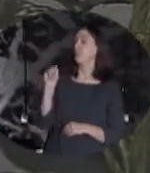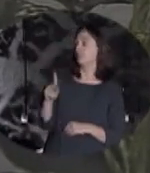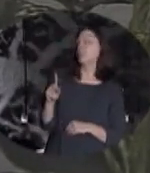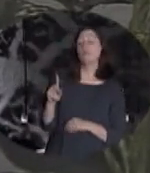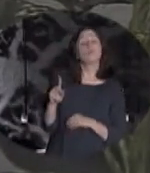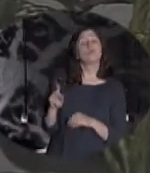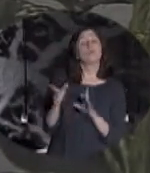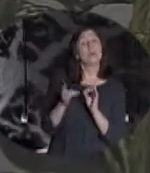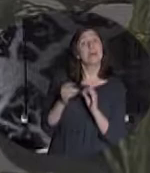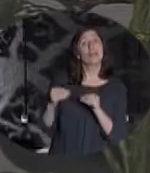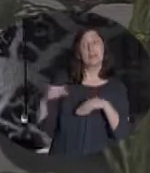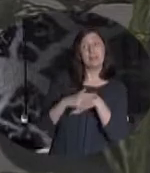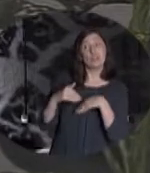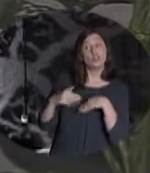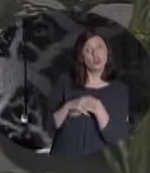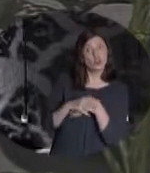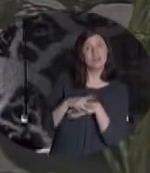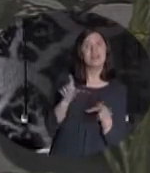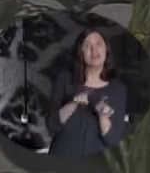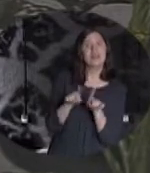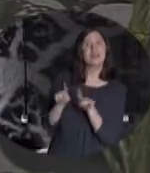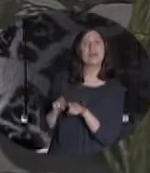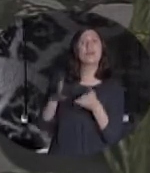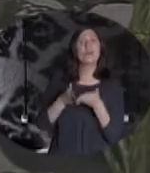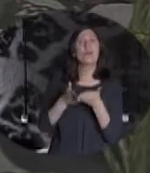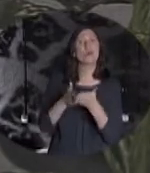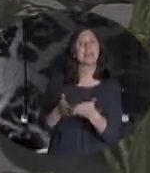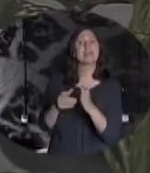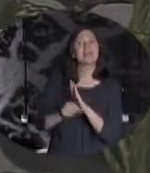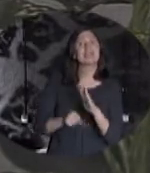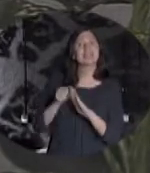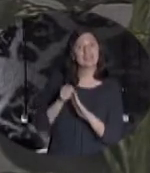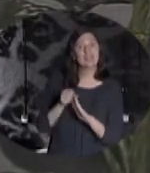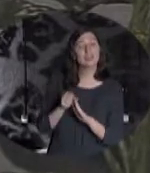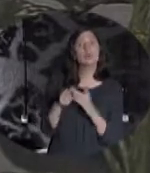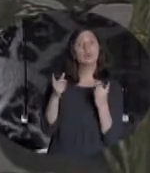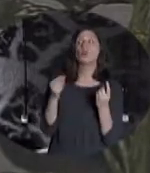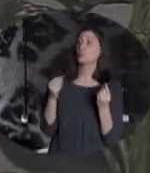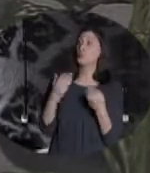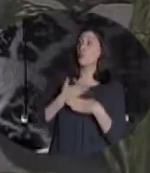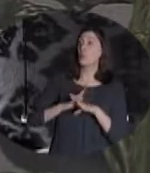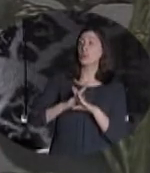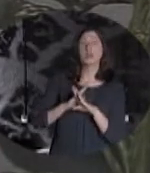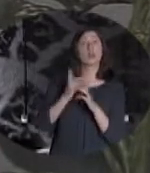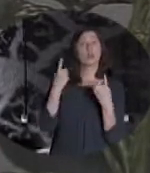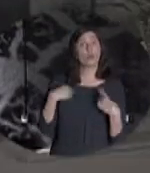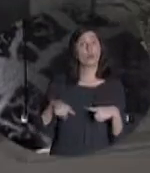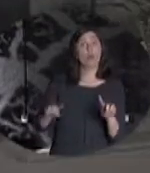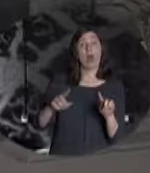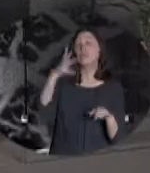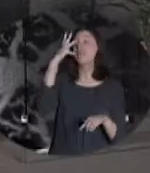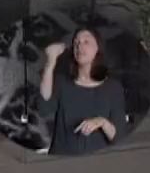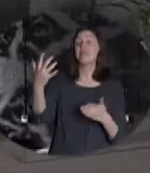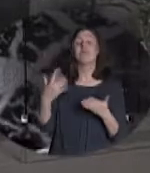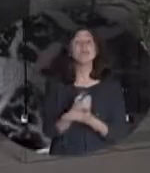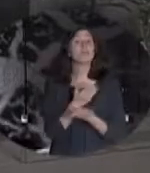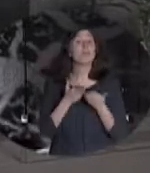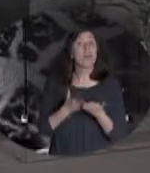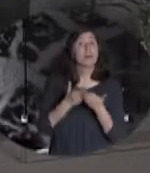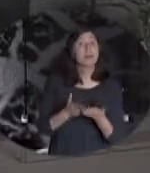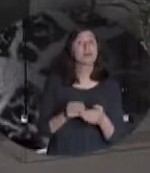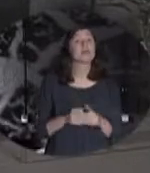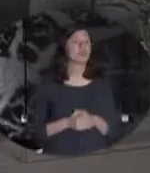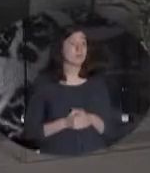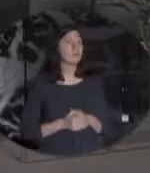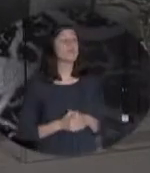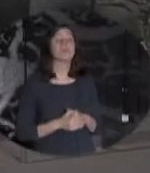beach, it's also boating season, a big boating season. So what are some things we can do to protect ourselves when we're out on the waterway? Sure. Again,